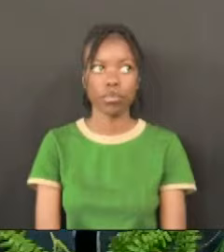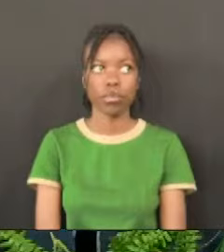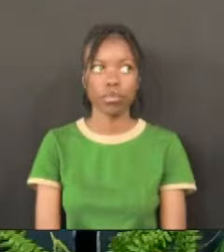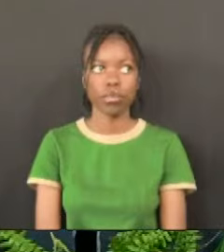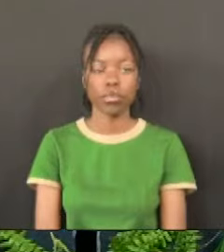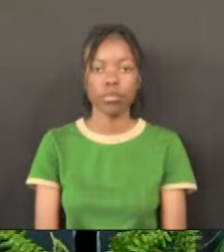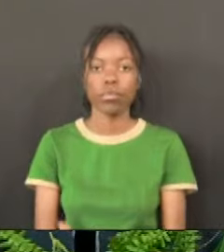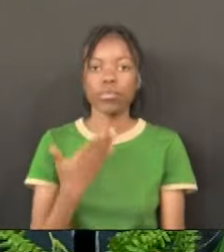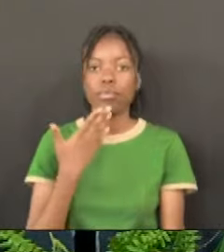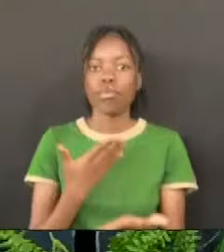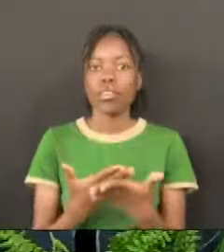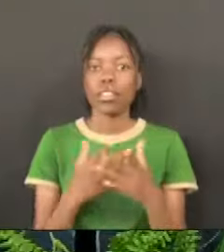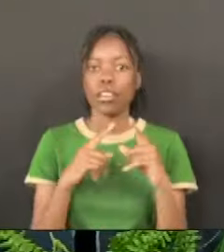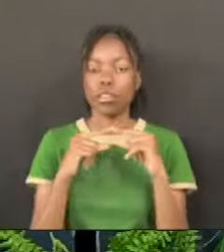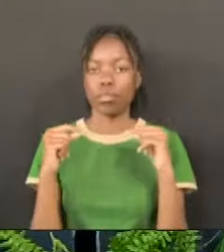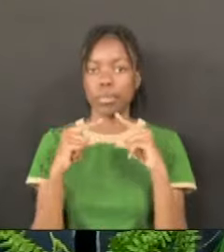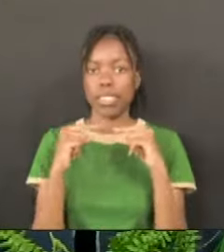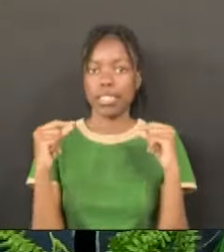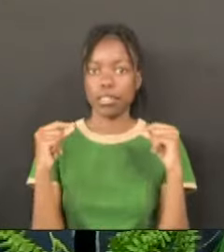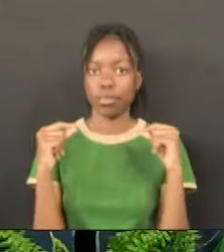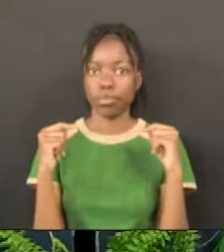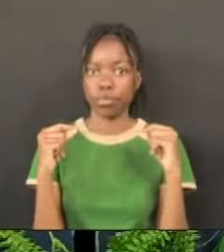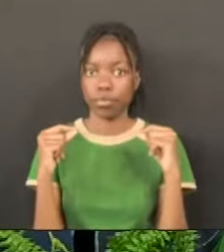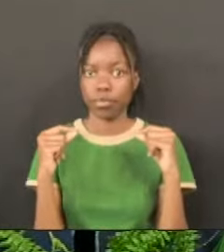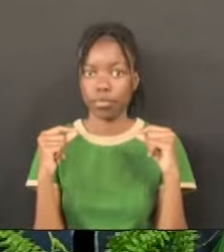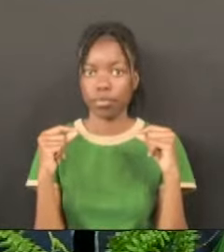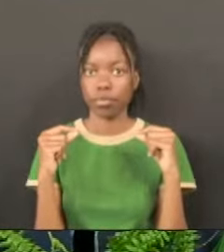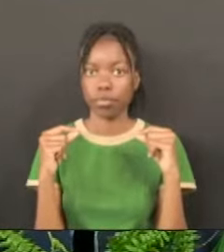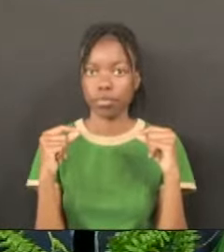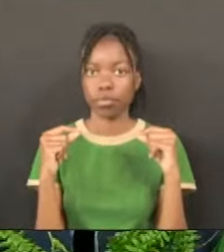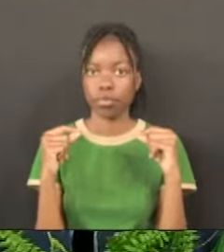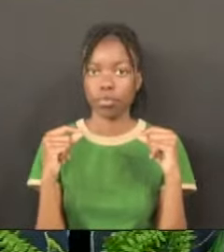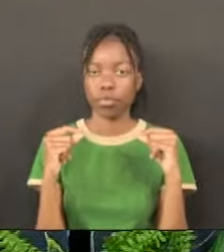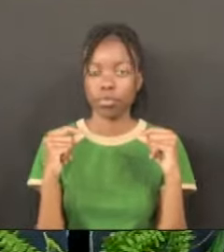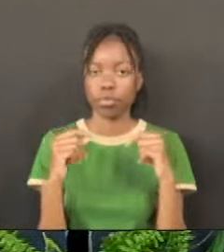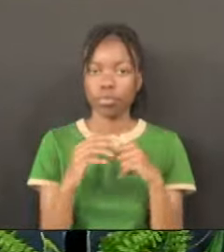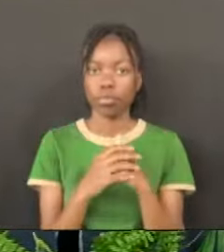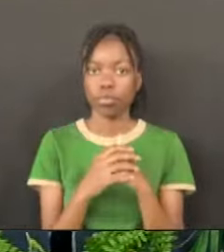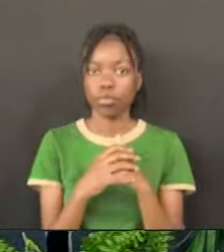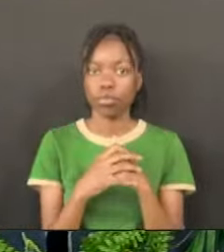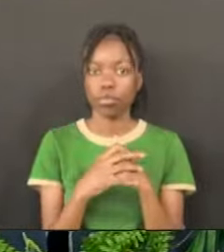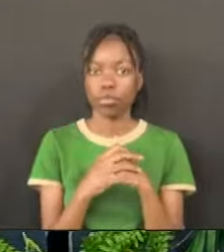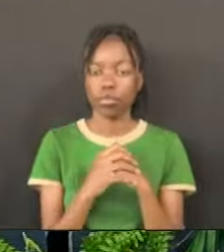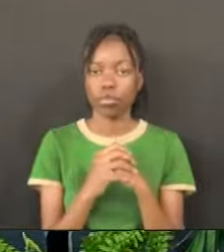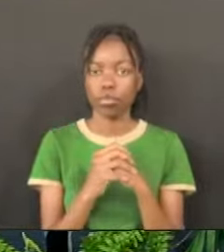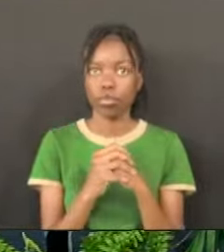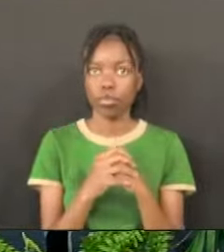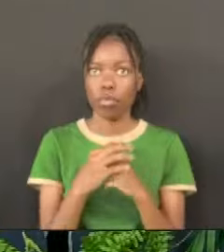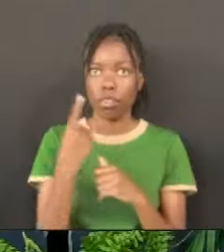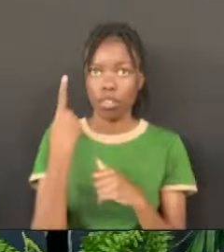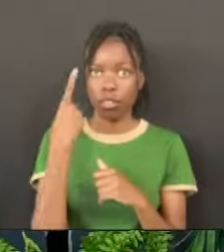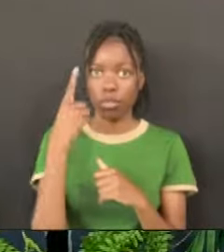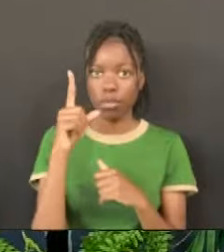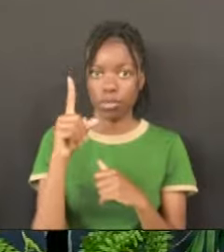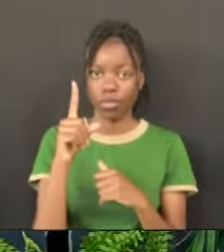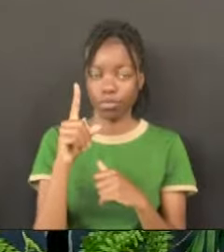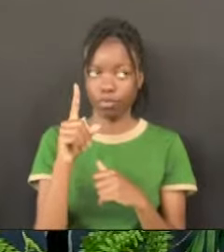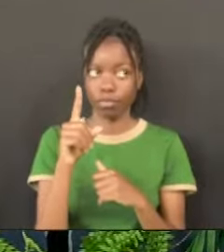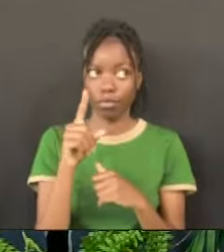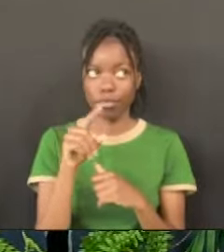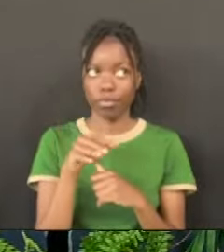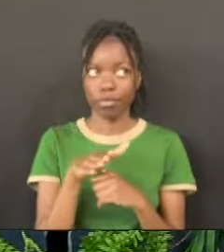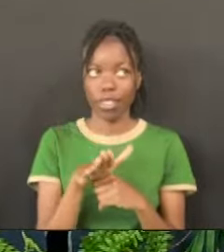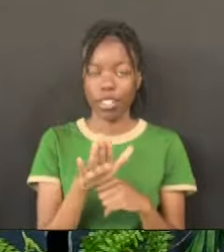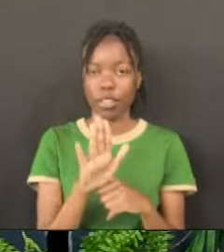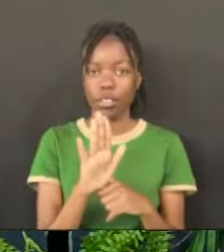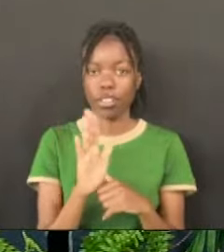Thank you, Pastor Jacob Akali Achewa, for your